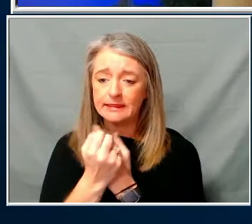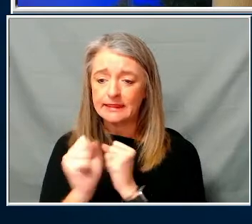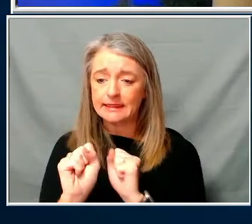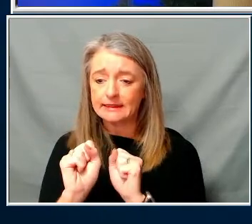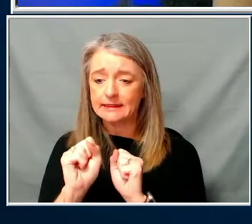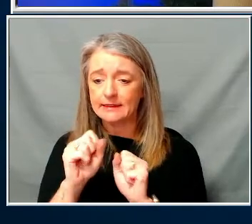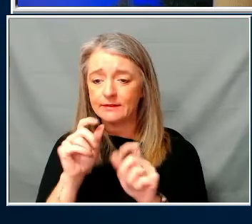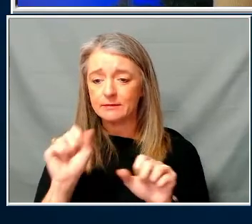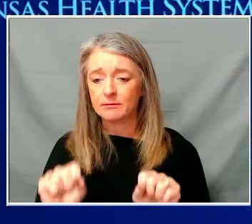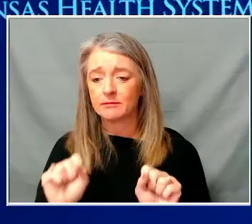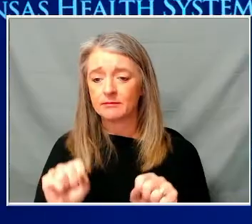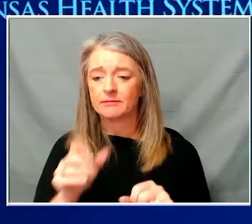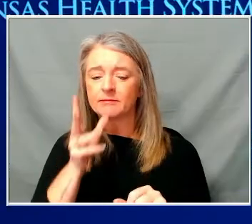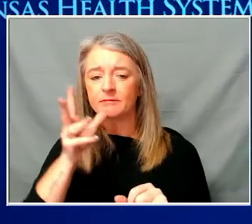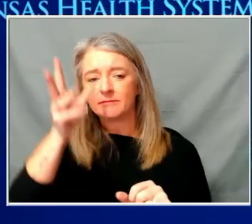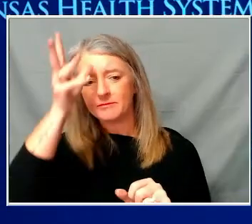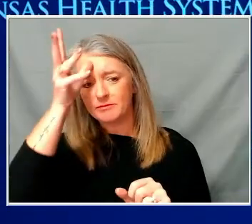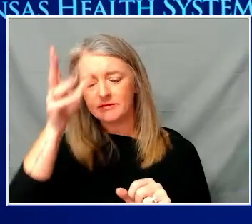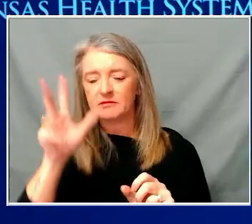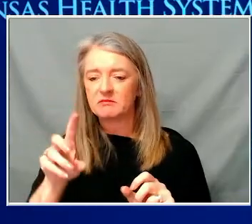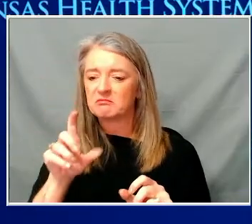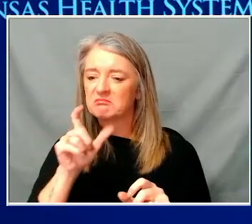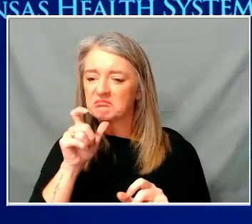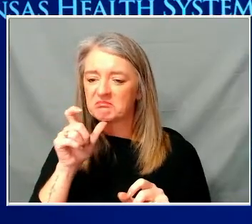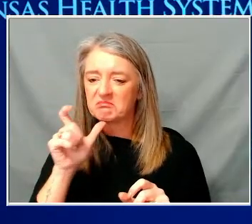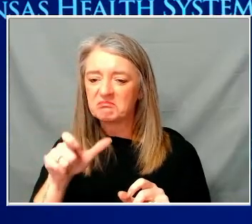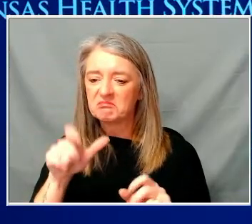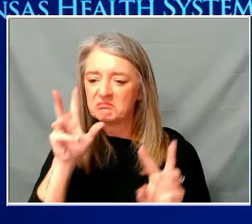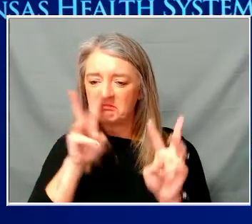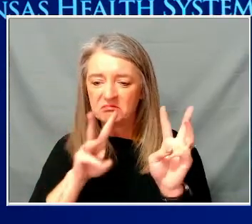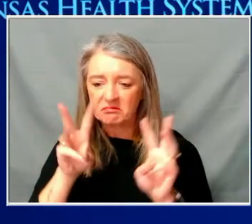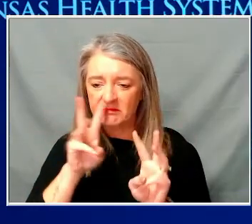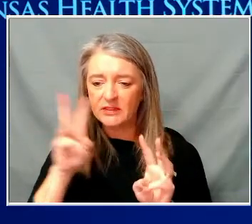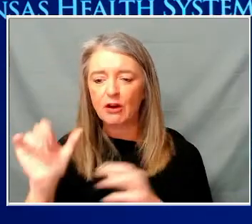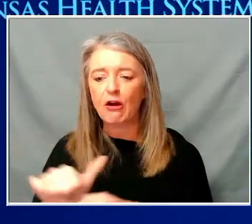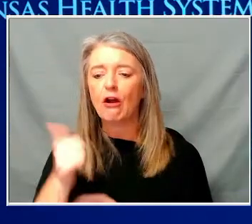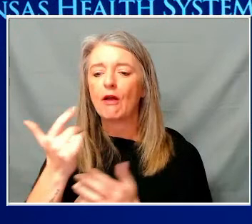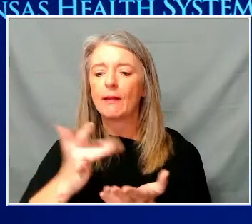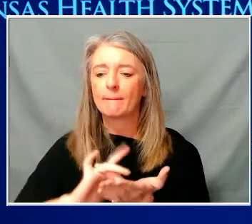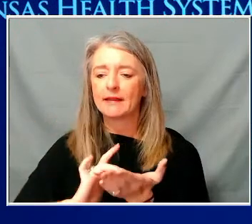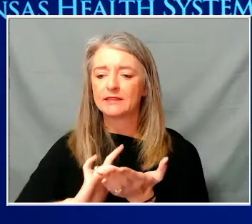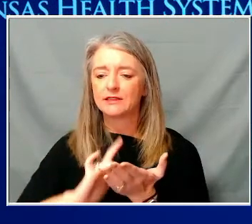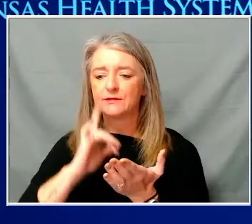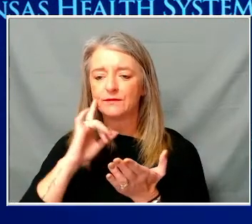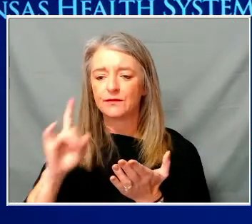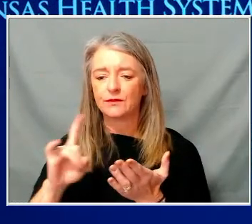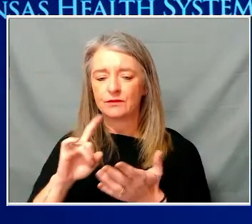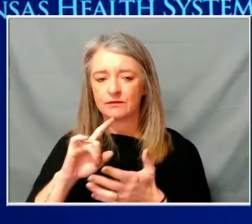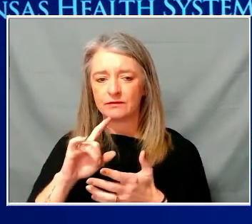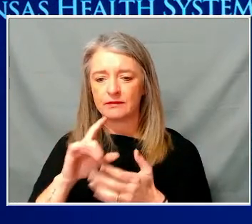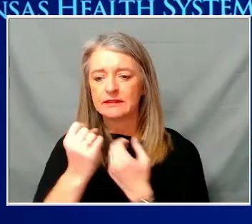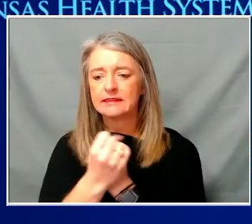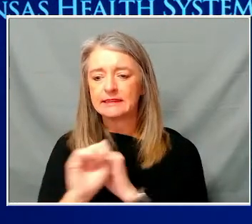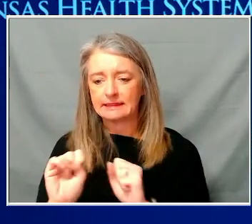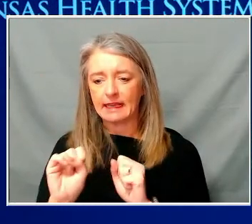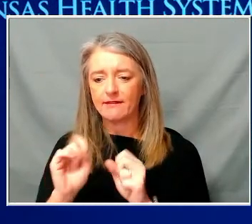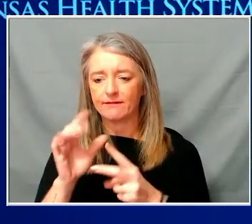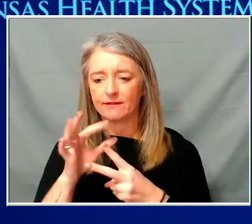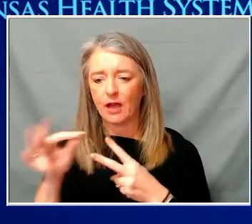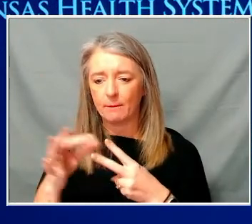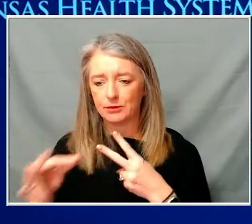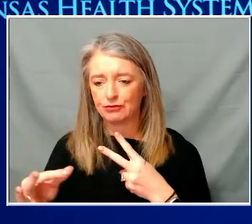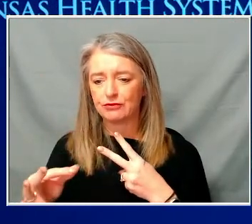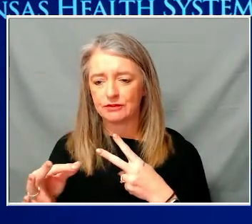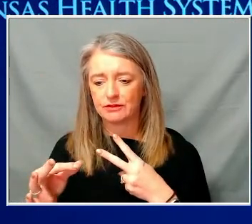Yeah, parents really shouldn't be worried. There are alternatives to all these conditions that are safe alternatives. And